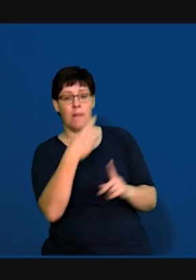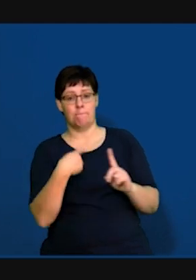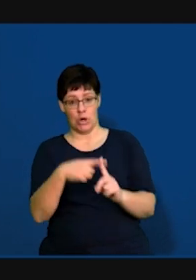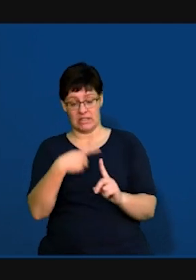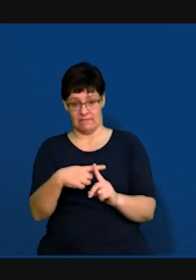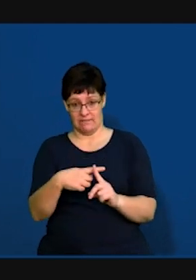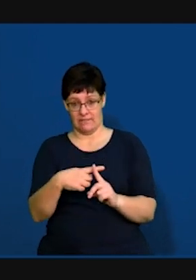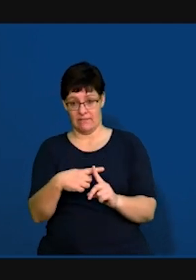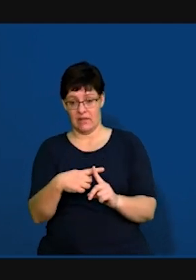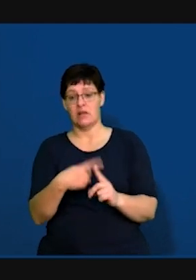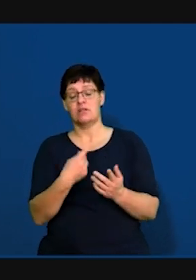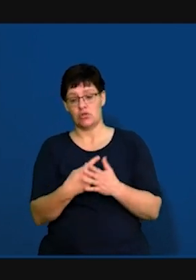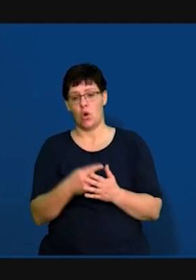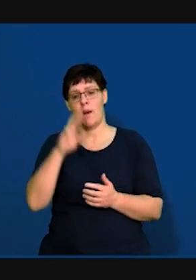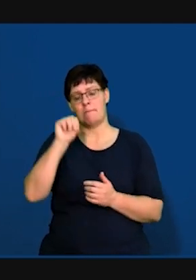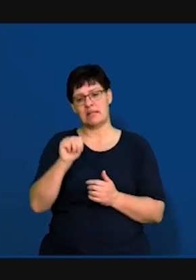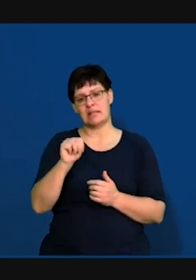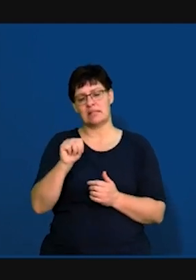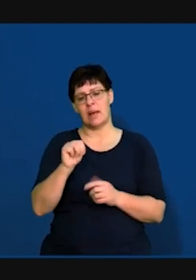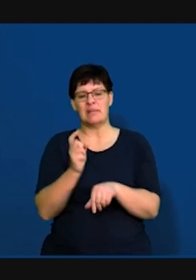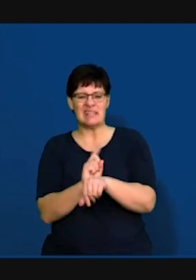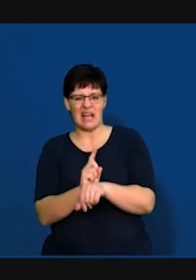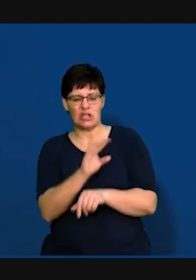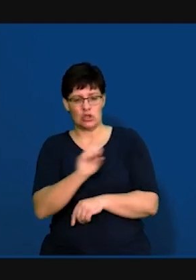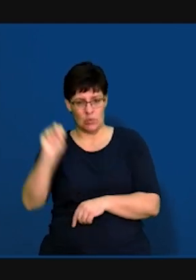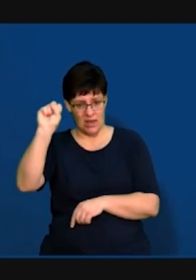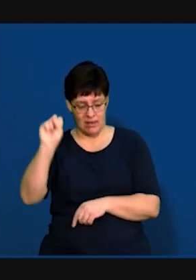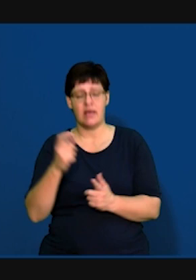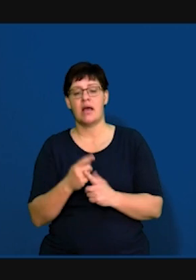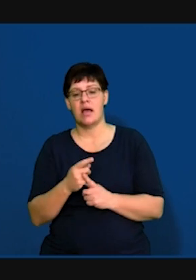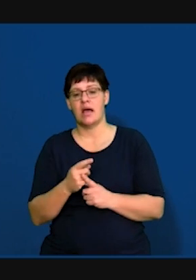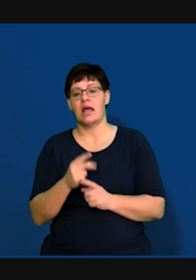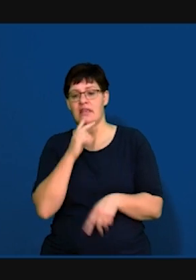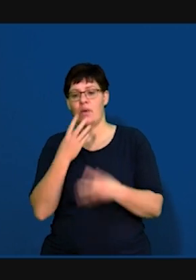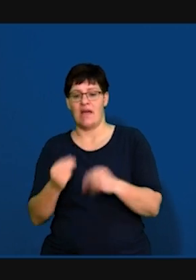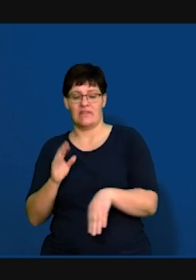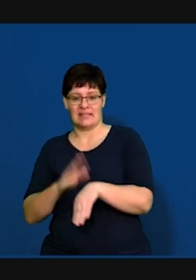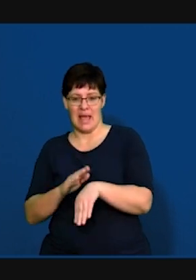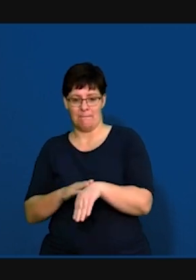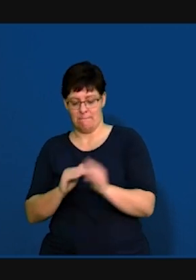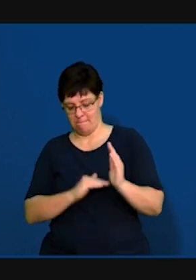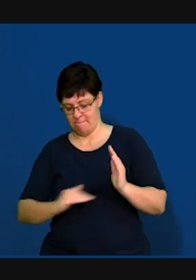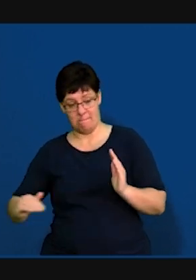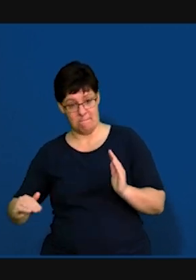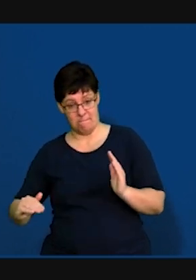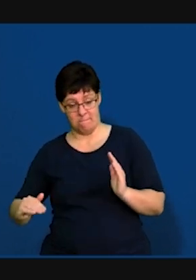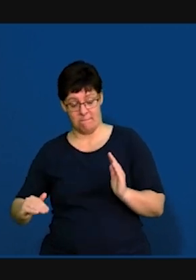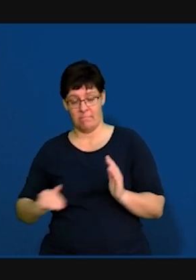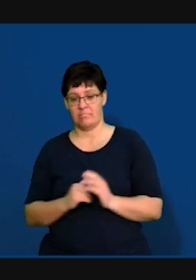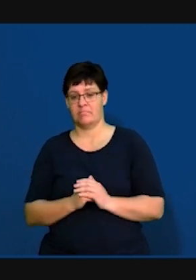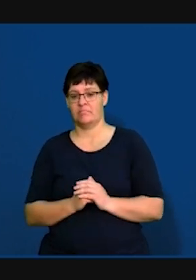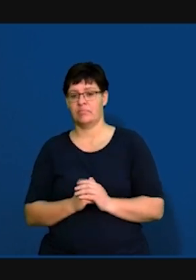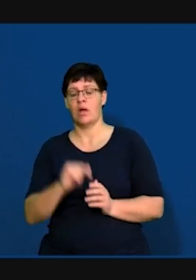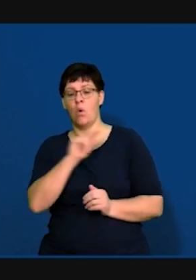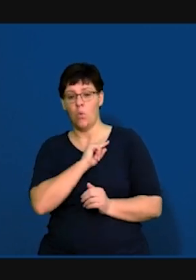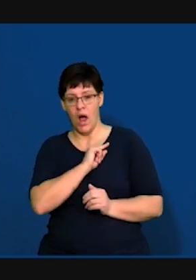acceleration in meters per second squared on the vertical axis, and then we've got the time on the horizontal axis. Now, because we